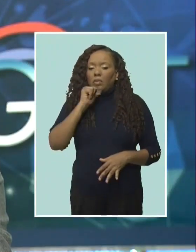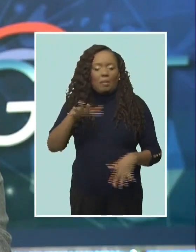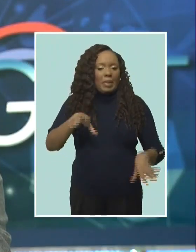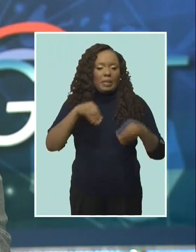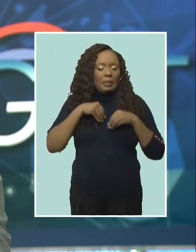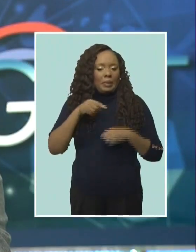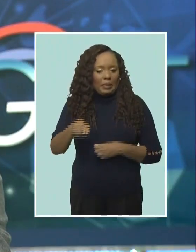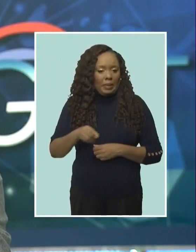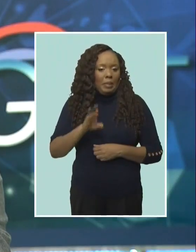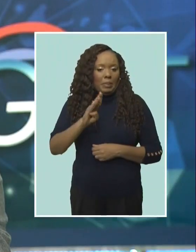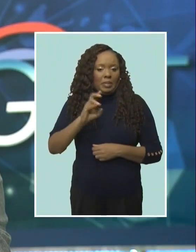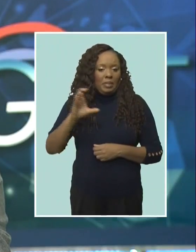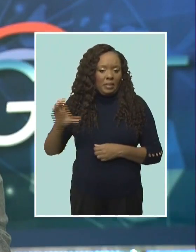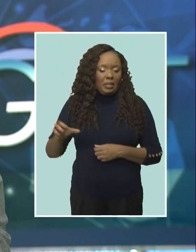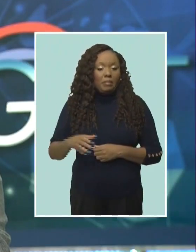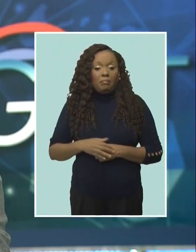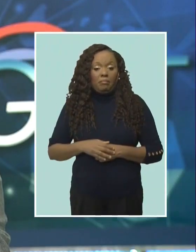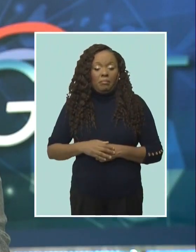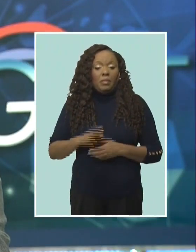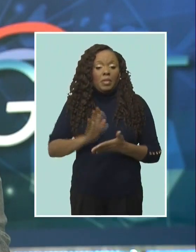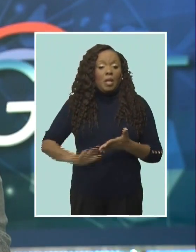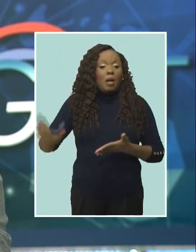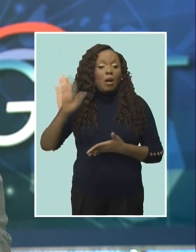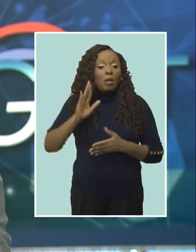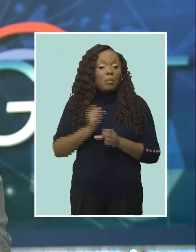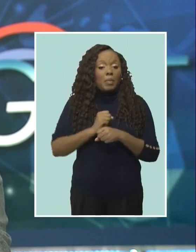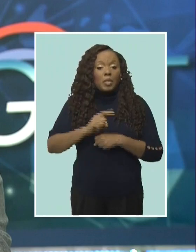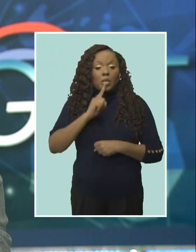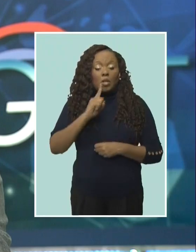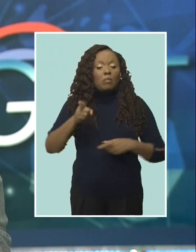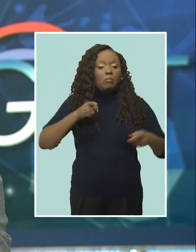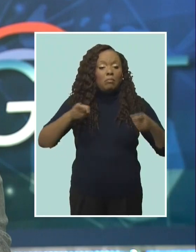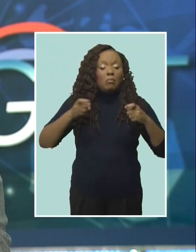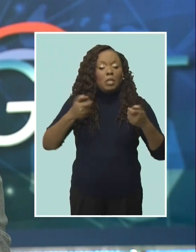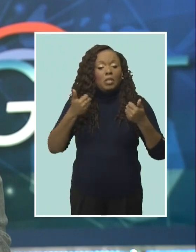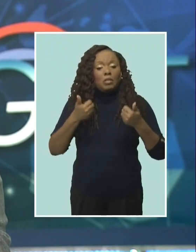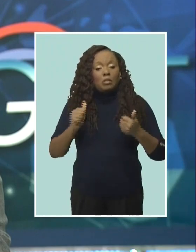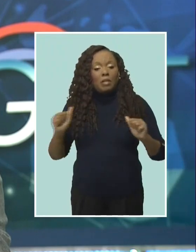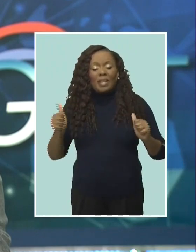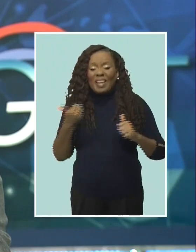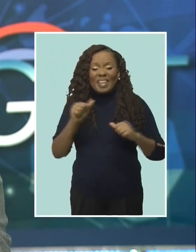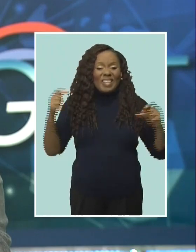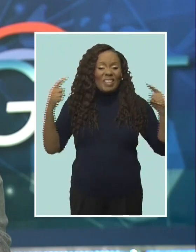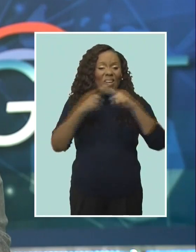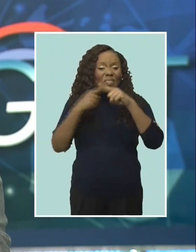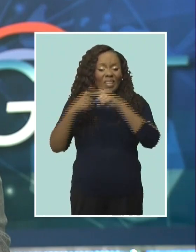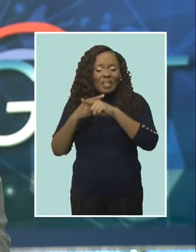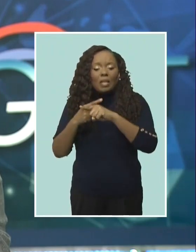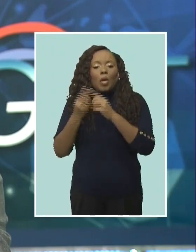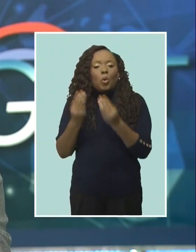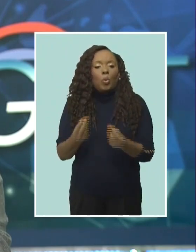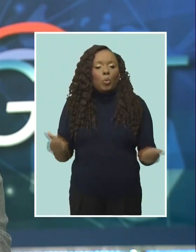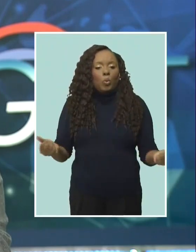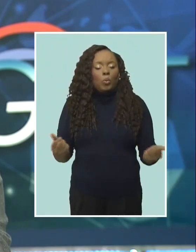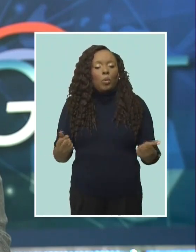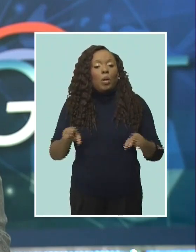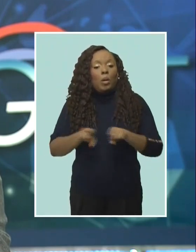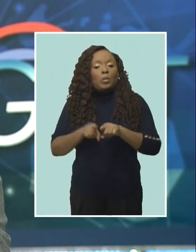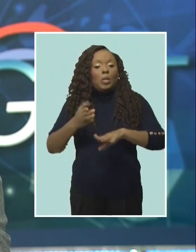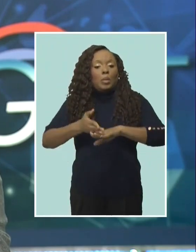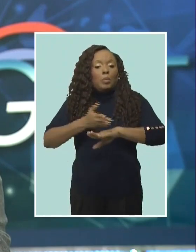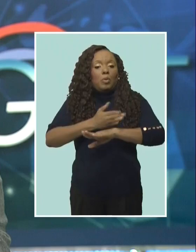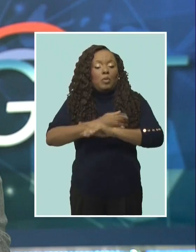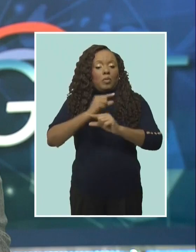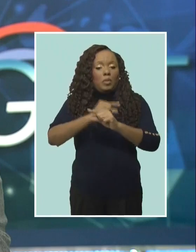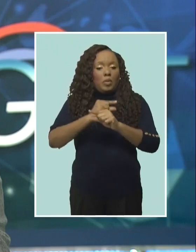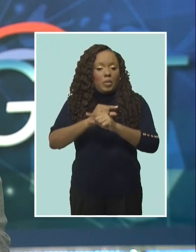and she stresses the college will take all necessary steps to manage and resolve conflict and enhance security. Dr. Leacock also